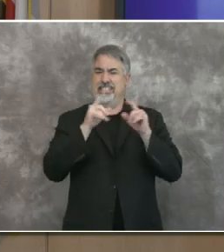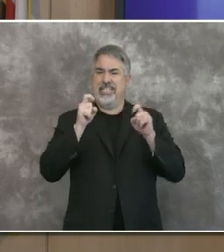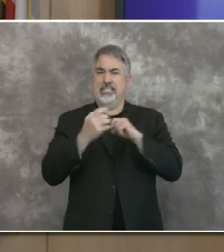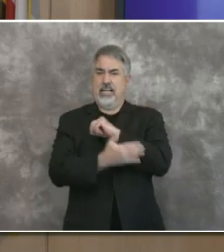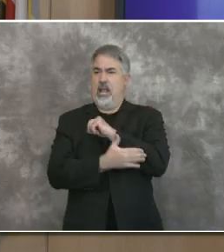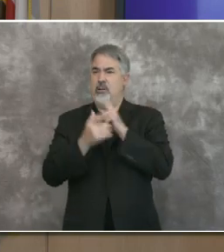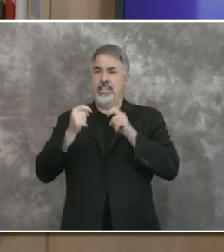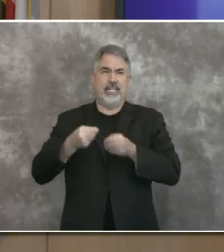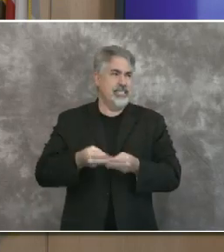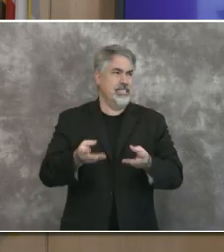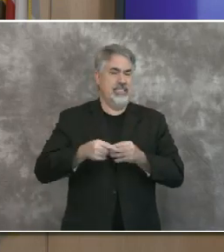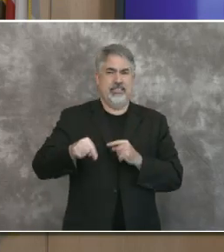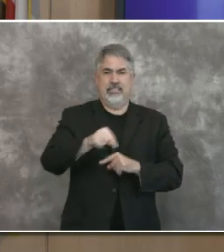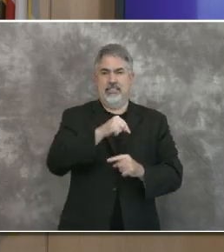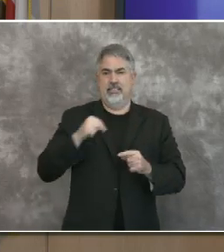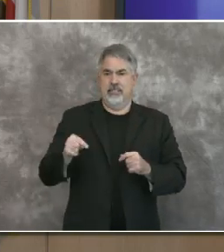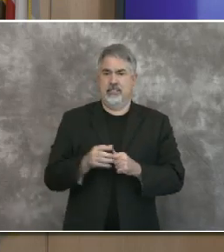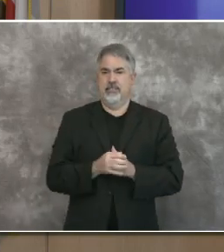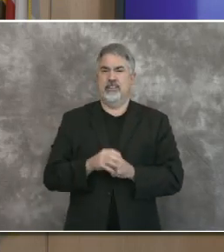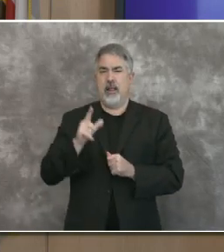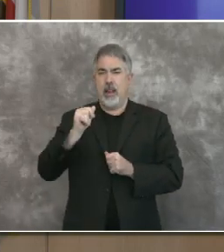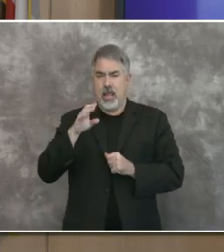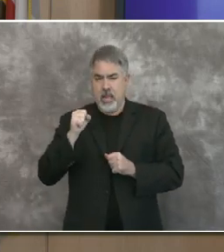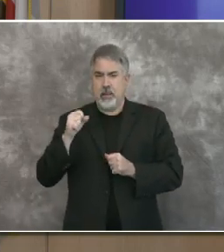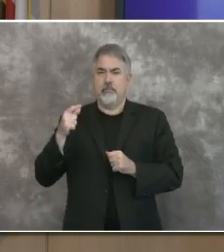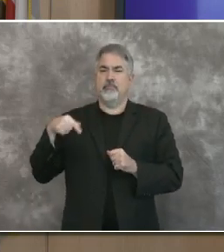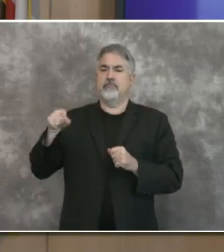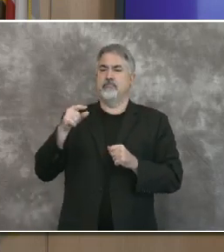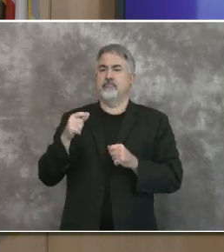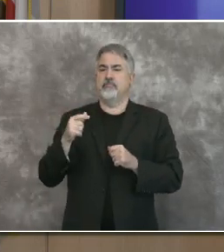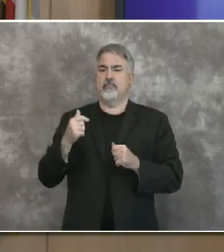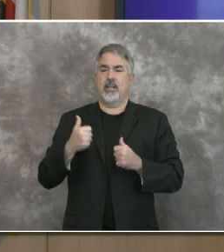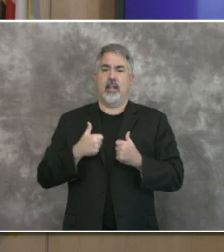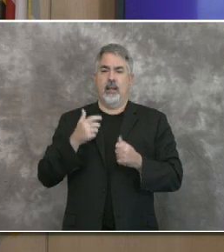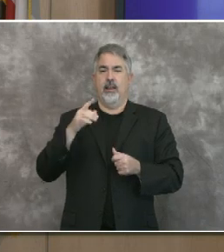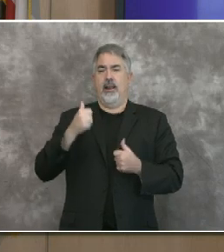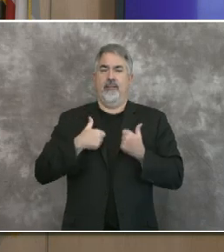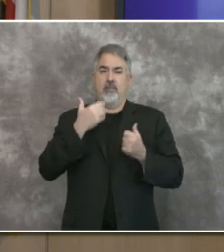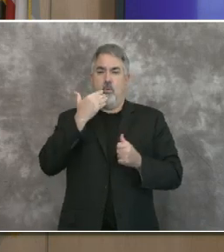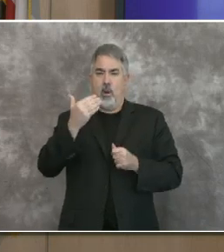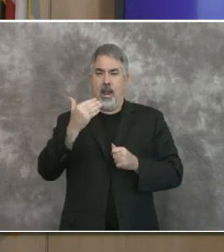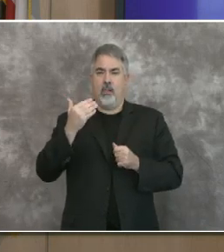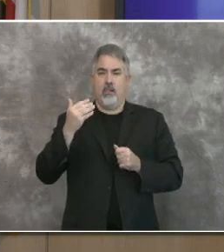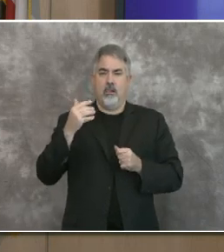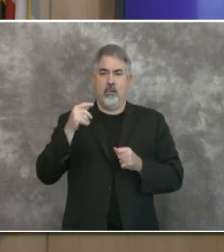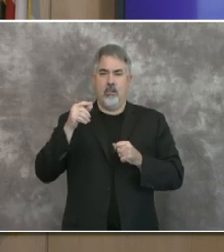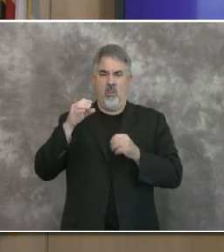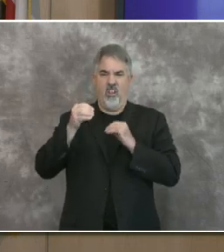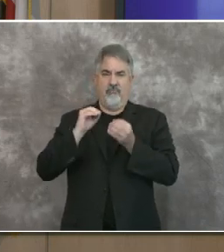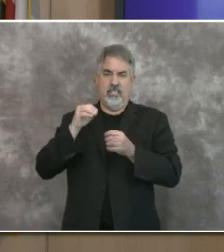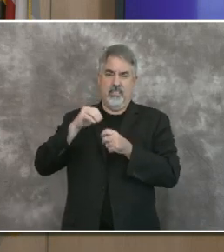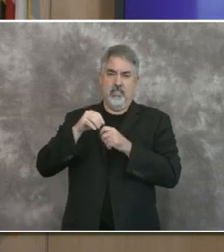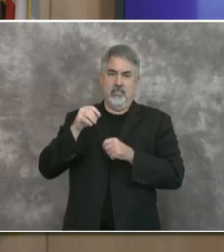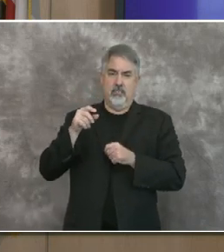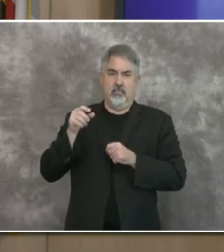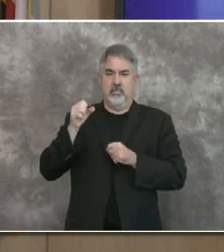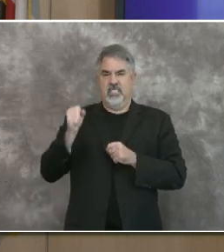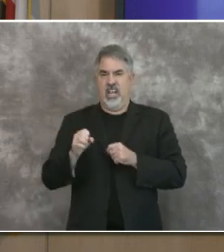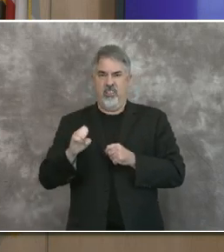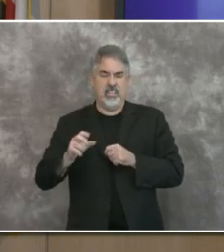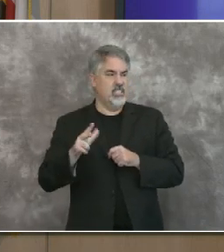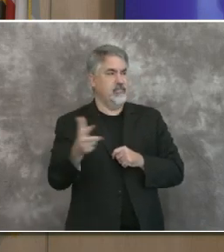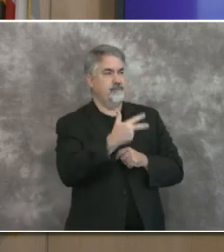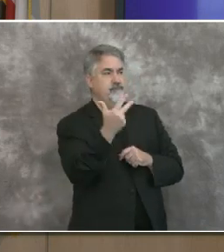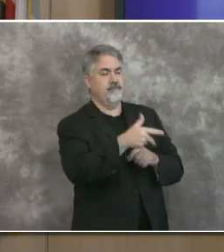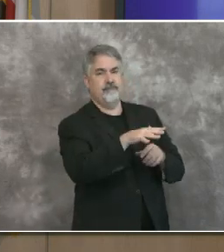public health lab. We were working with our Live Well mobile office at testing sites in Southeast San Diego. We're also sending out the county's library bookmobile